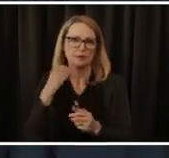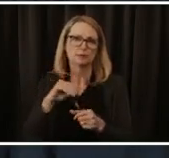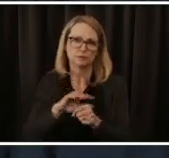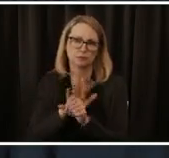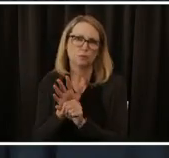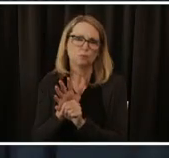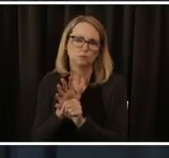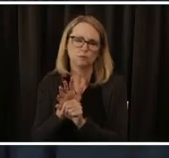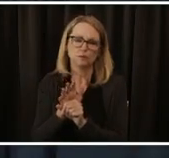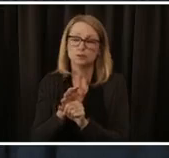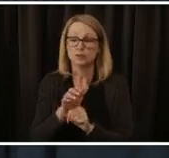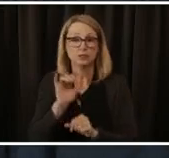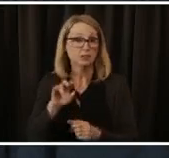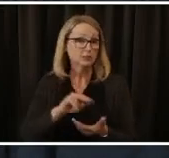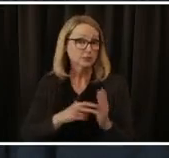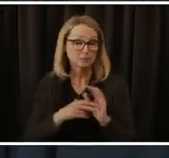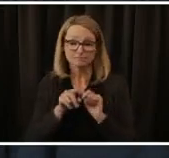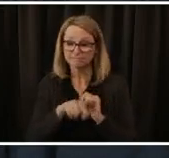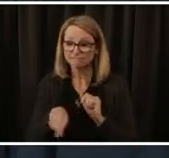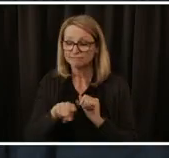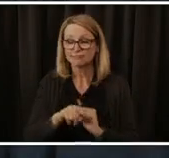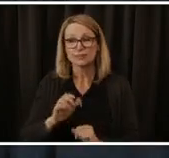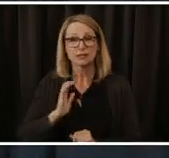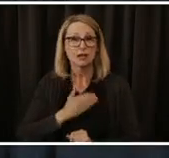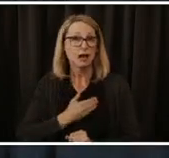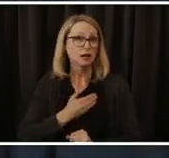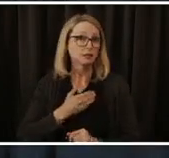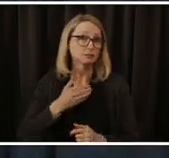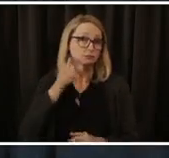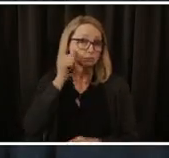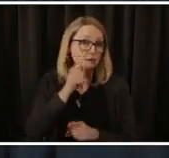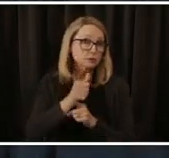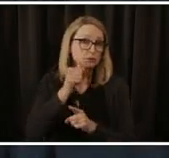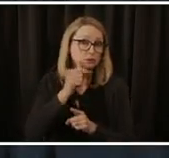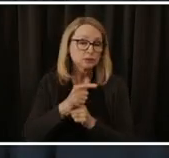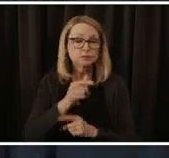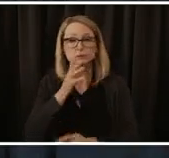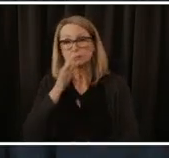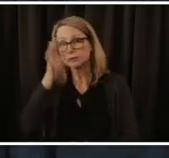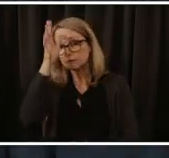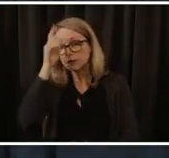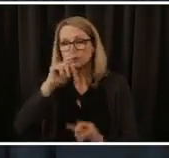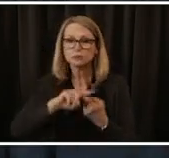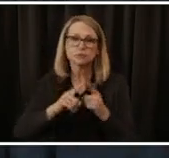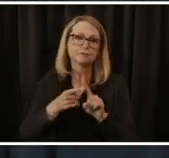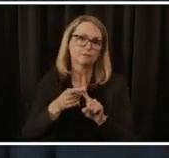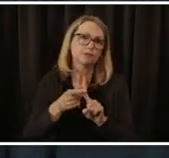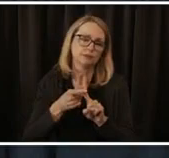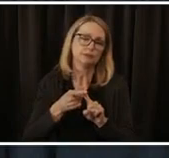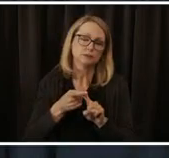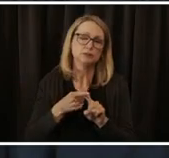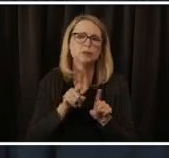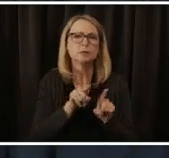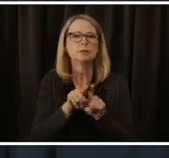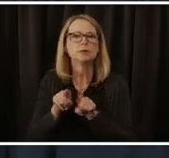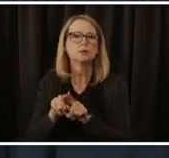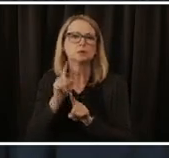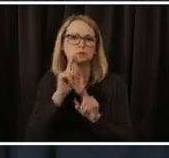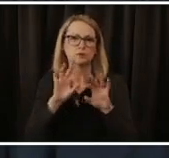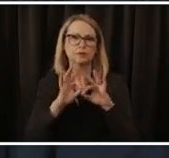a brother, sister, mother, father, friend, and to the families of those who've